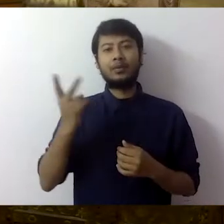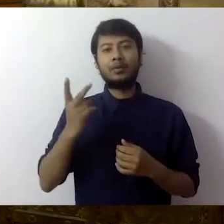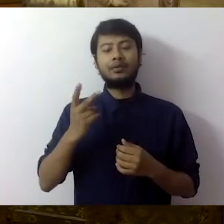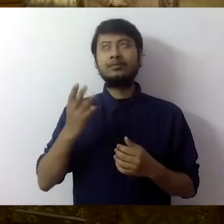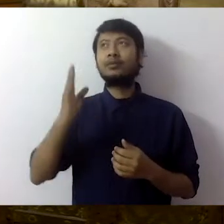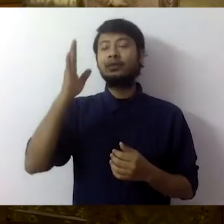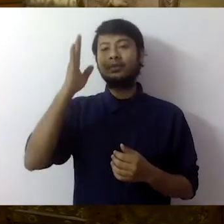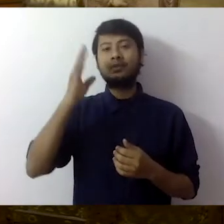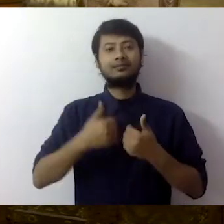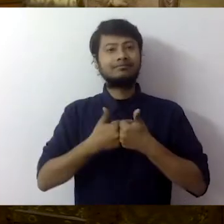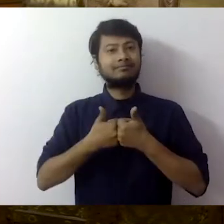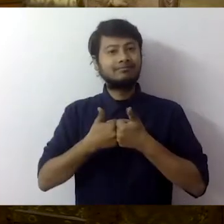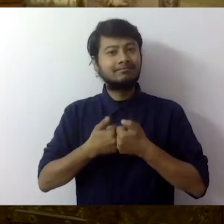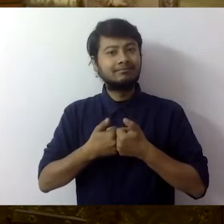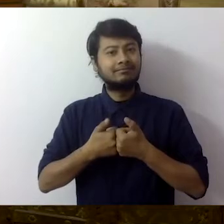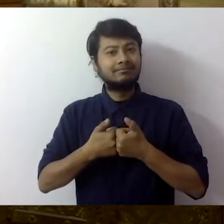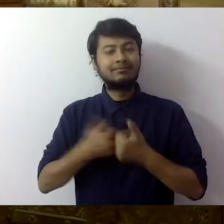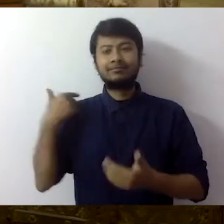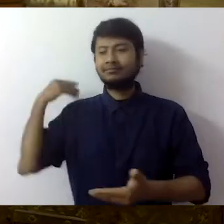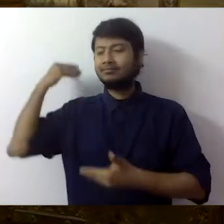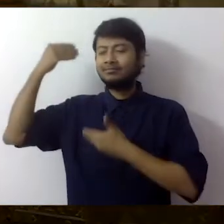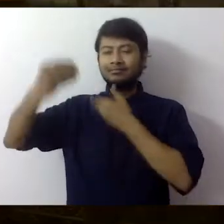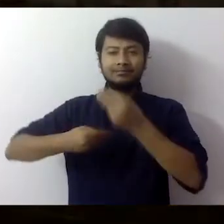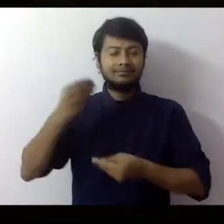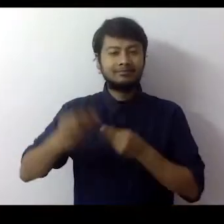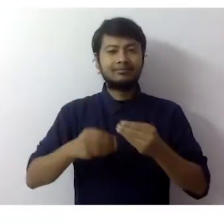imagination of artists and writers for centuries.